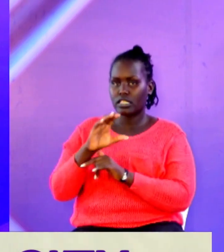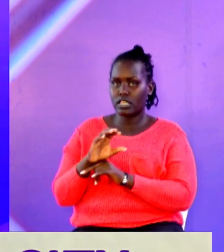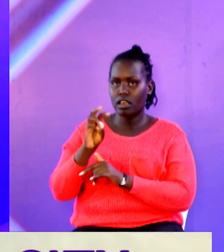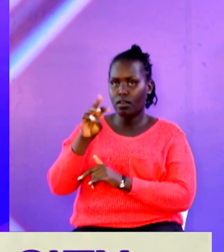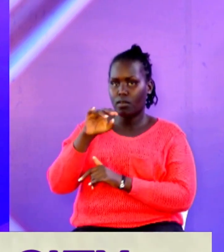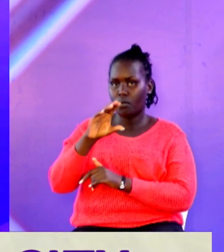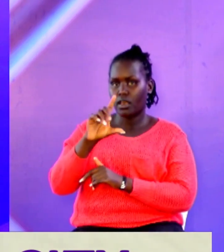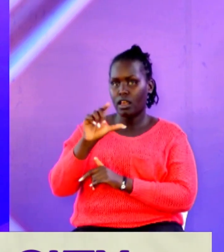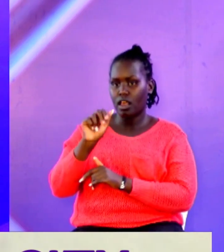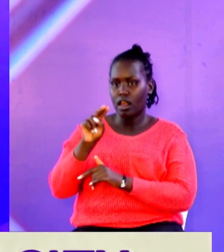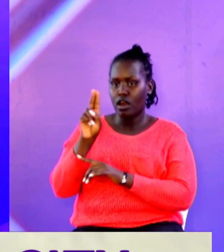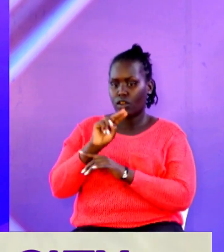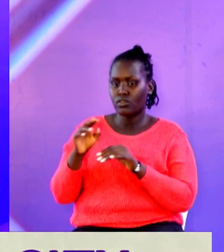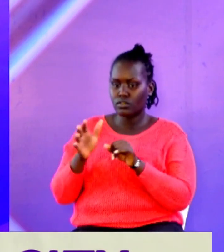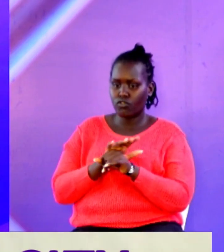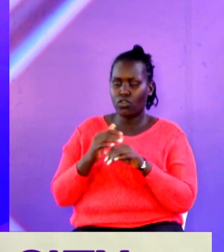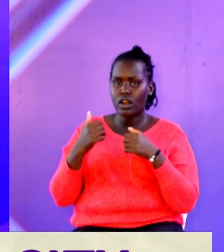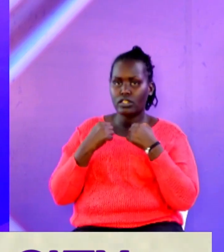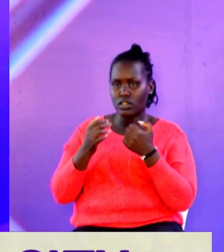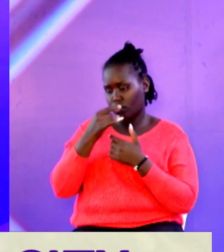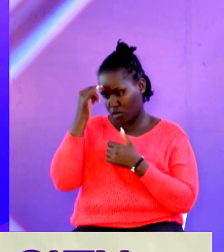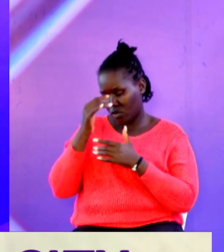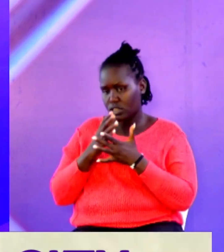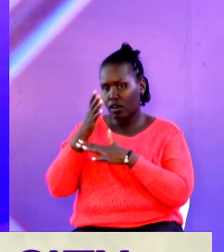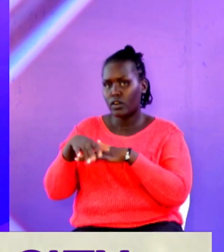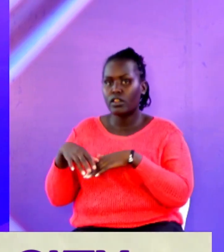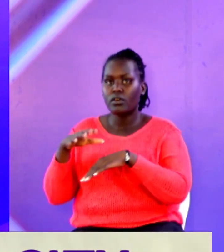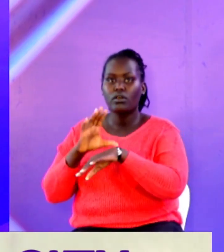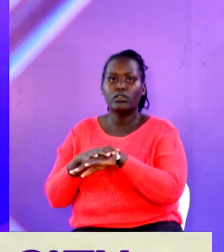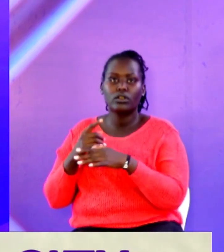their strength, because after this they were beaten by